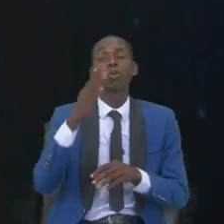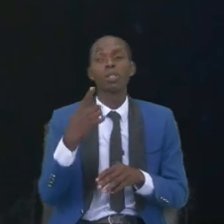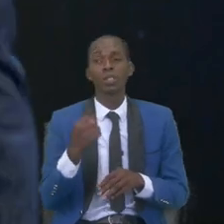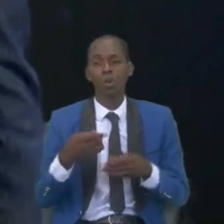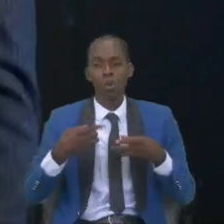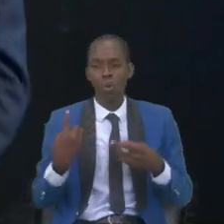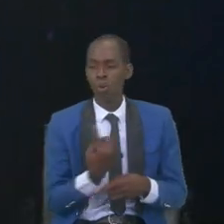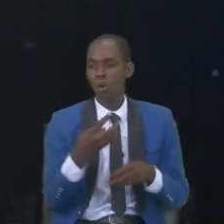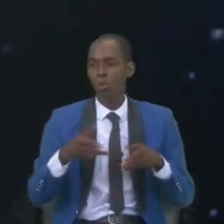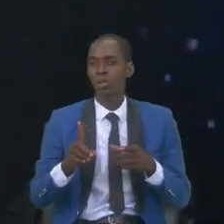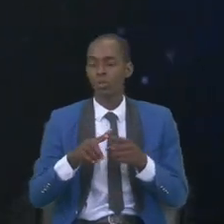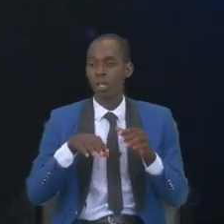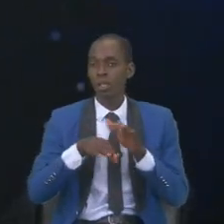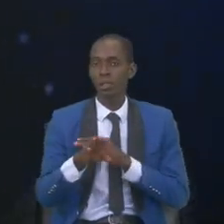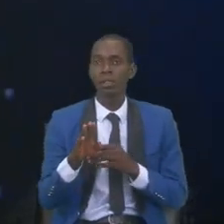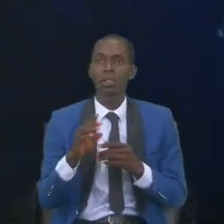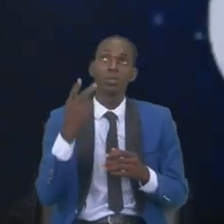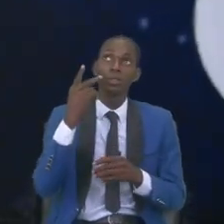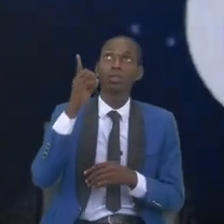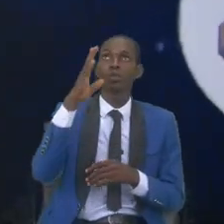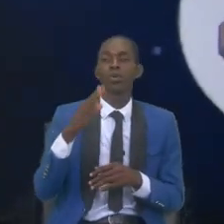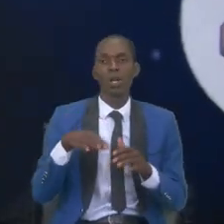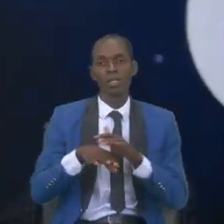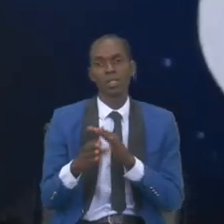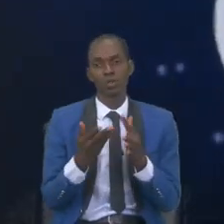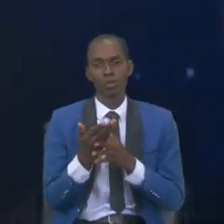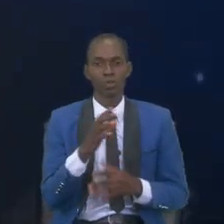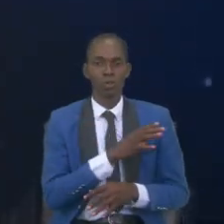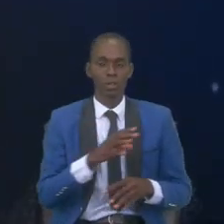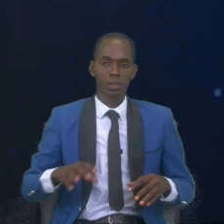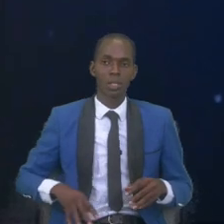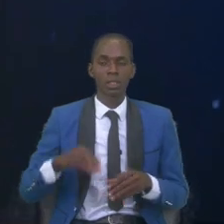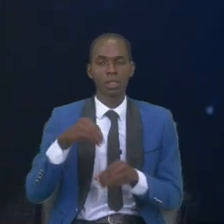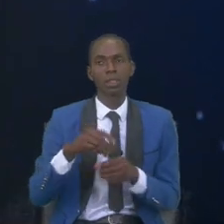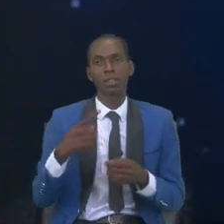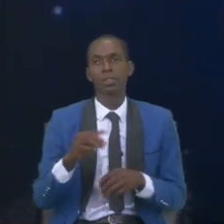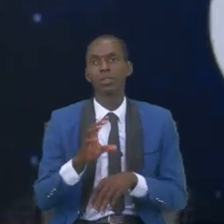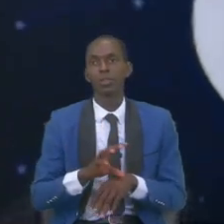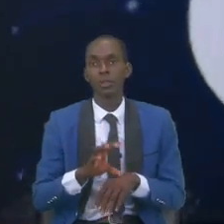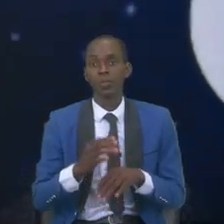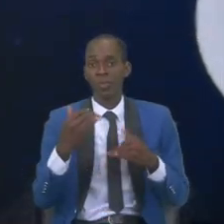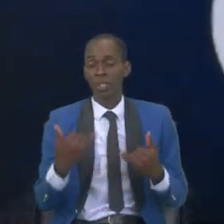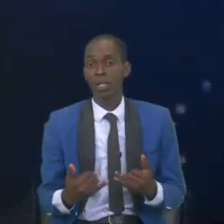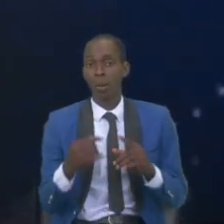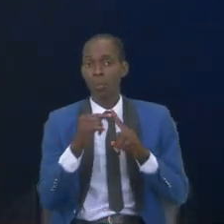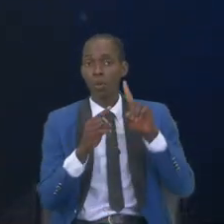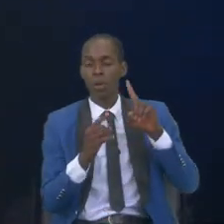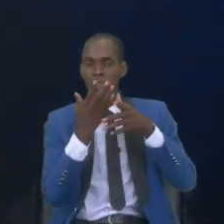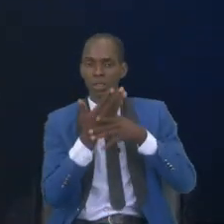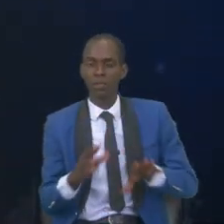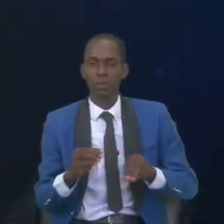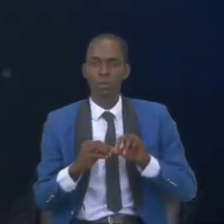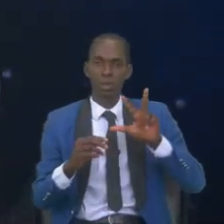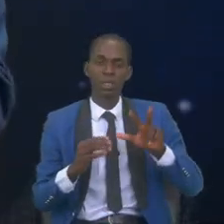Christ into his church. We're dividing this part to three subtitles. Number one, the evidence